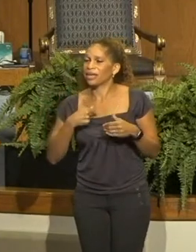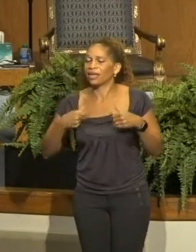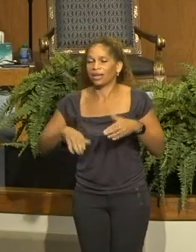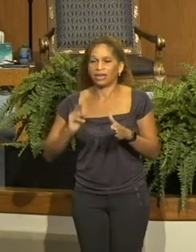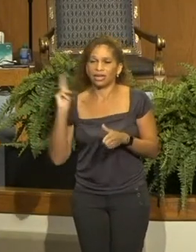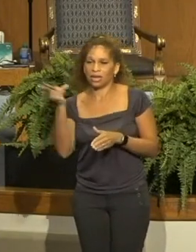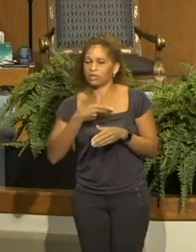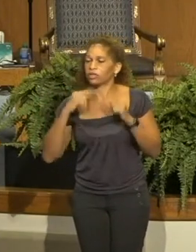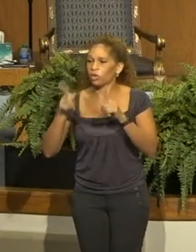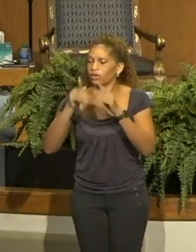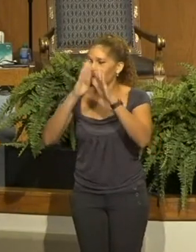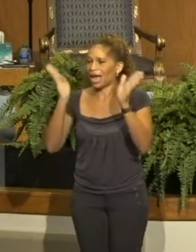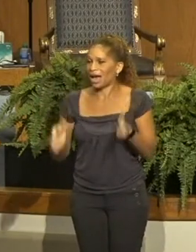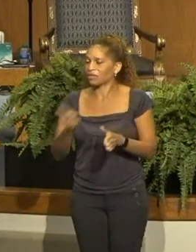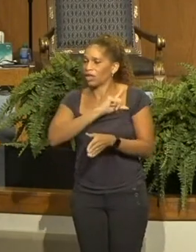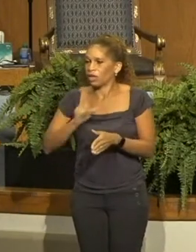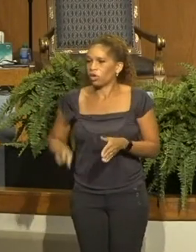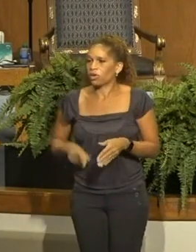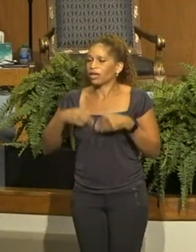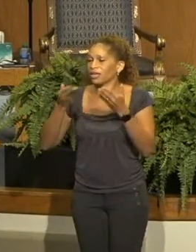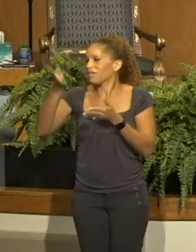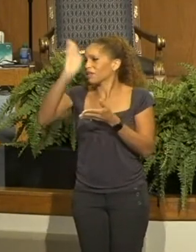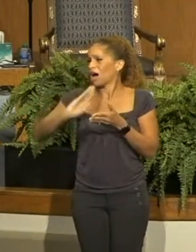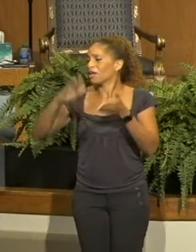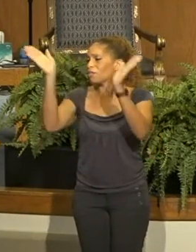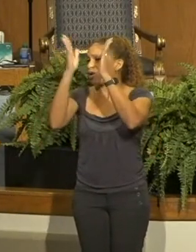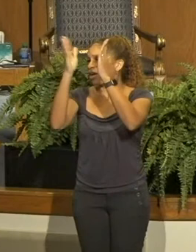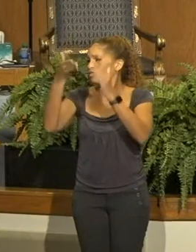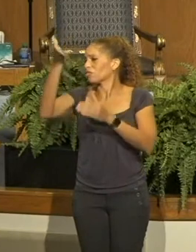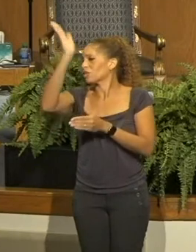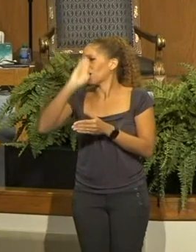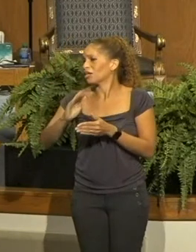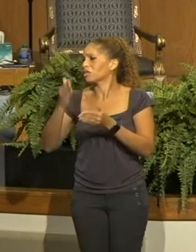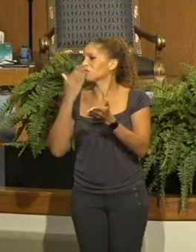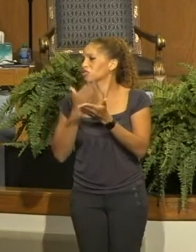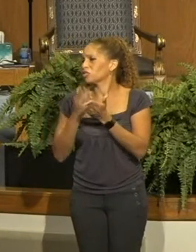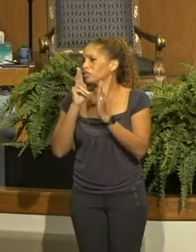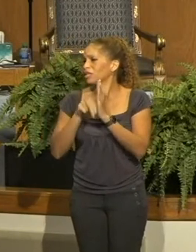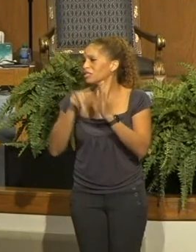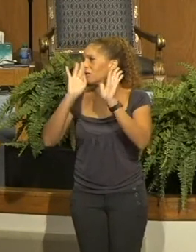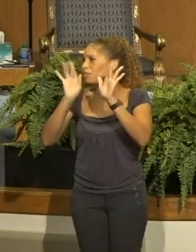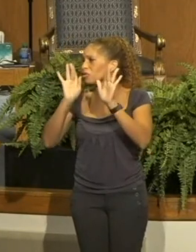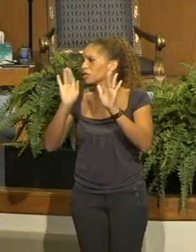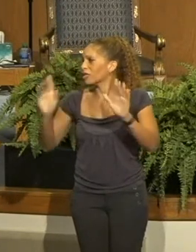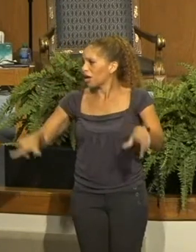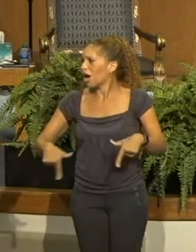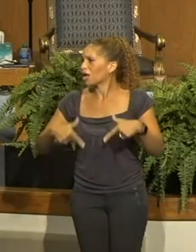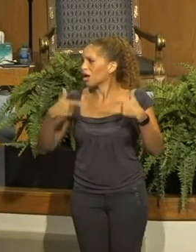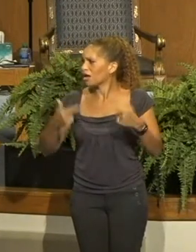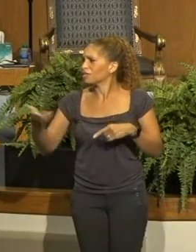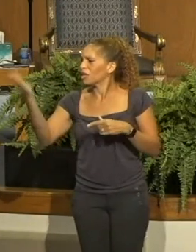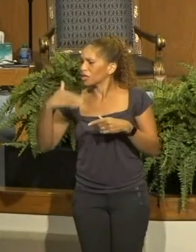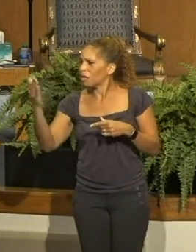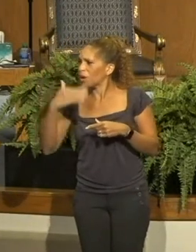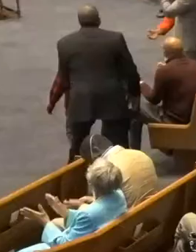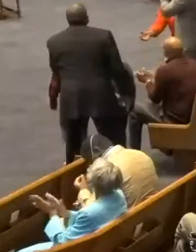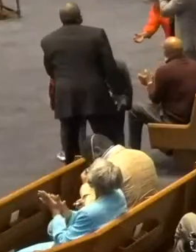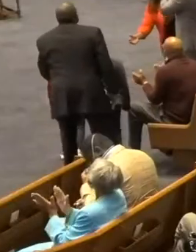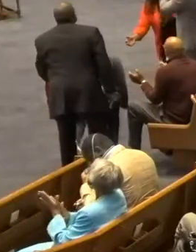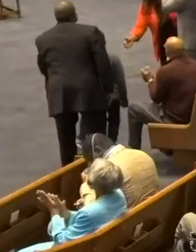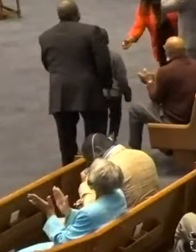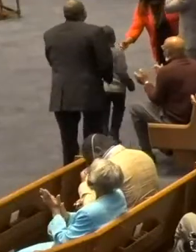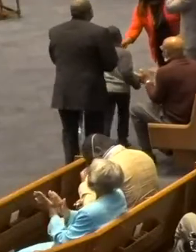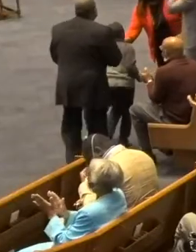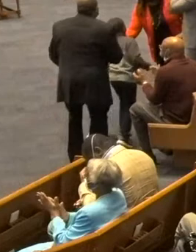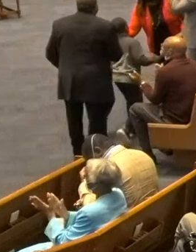Lord. Can we give God praise for God's goodness and God's mercy in our lives? Come on, enter into God's gates with thanksgiving and